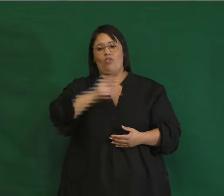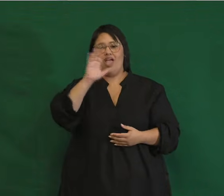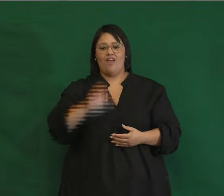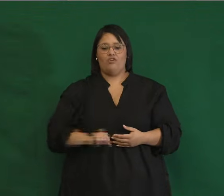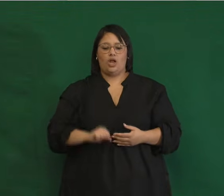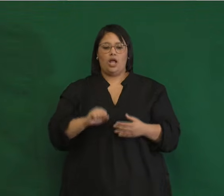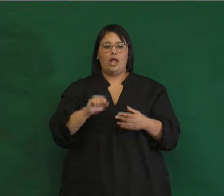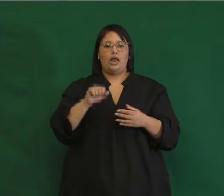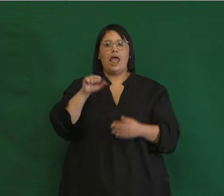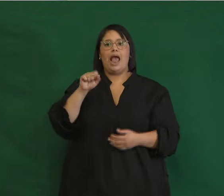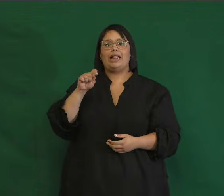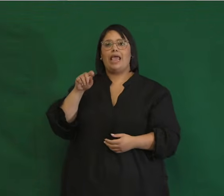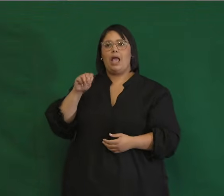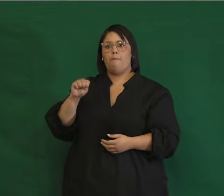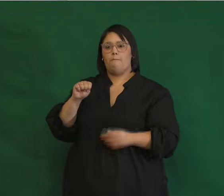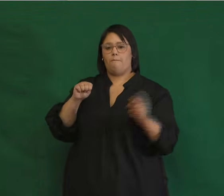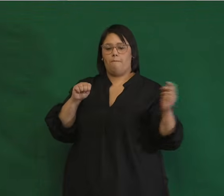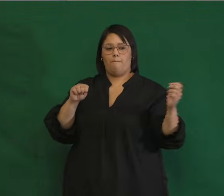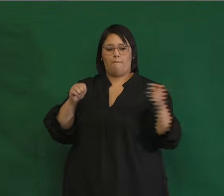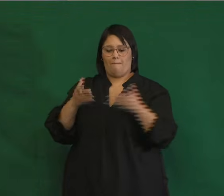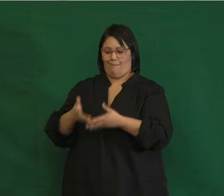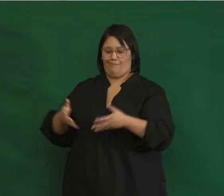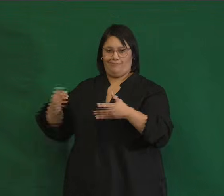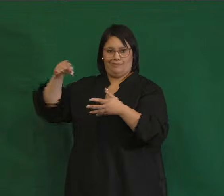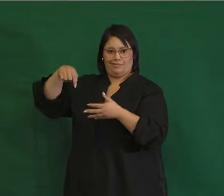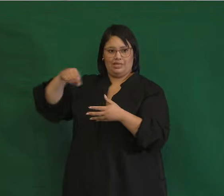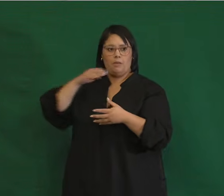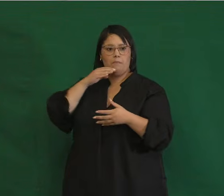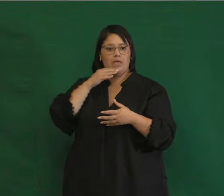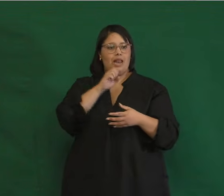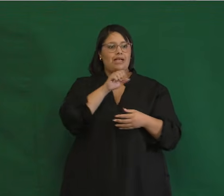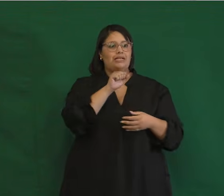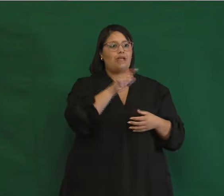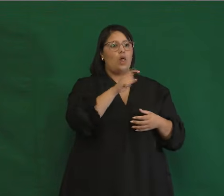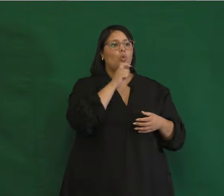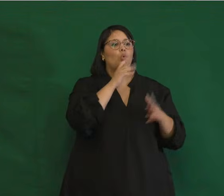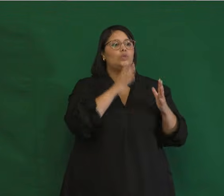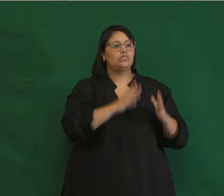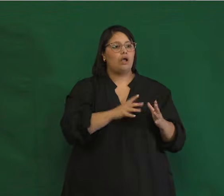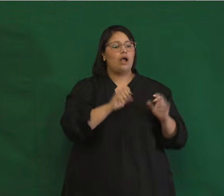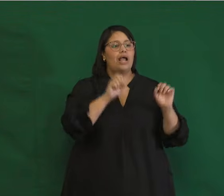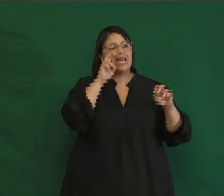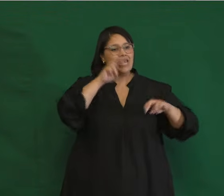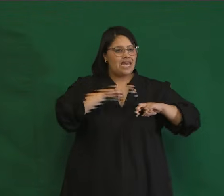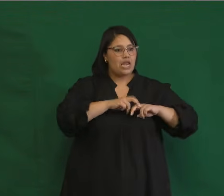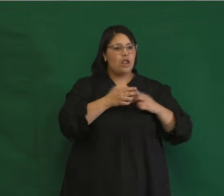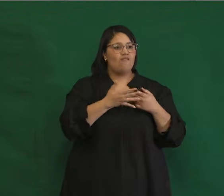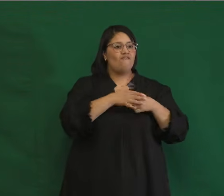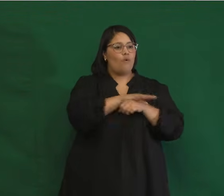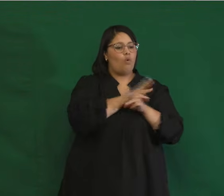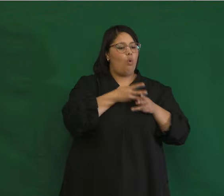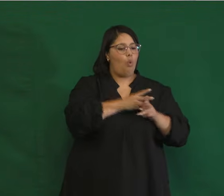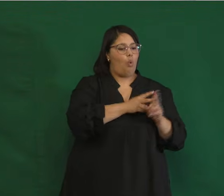ATM, which enables South African Sign Language users to do a full transaction